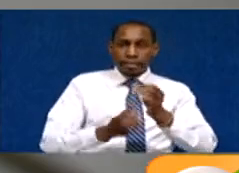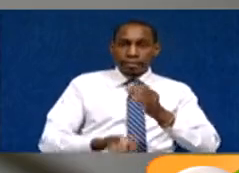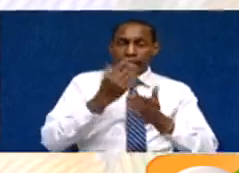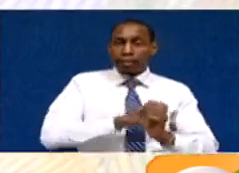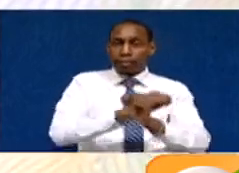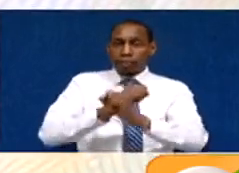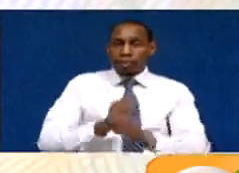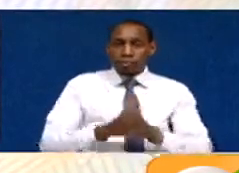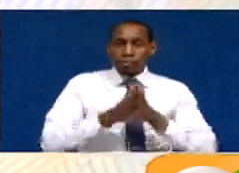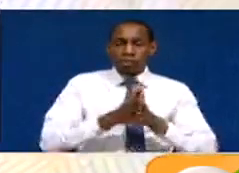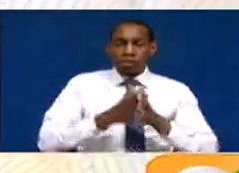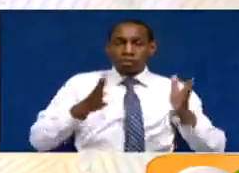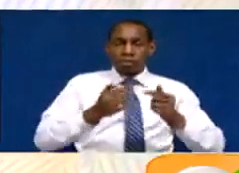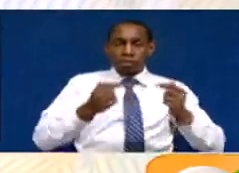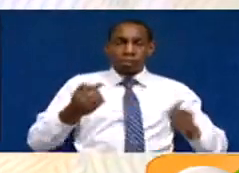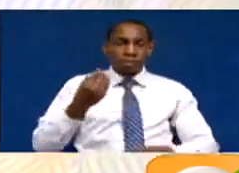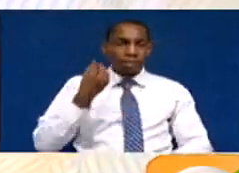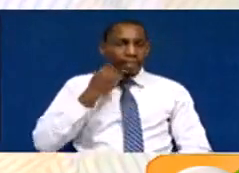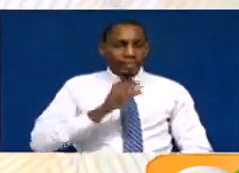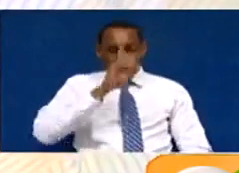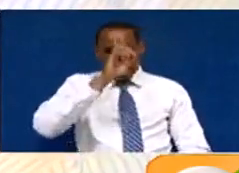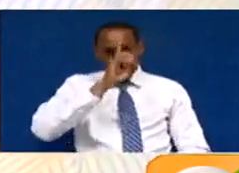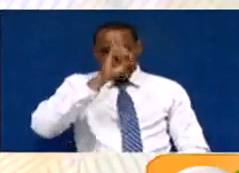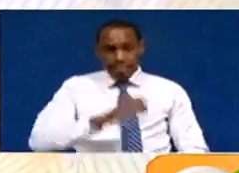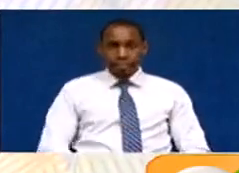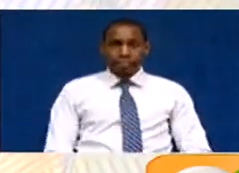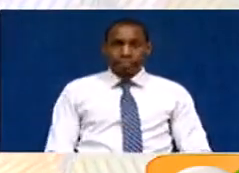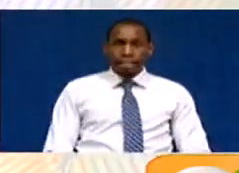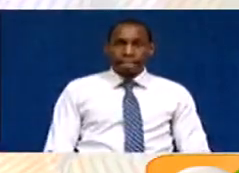strong protection against severe illness. Raquel Mugai, Citizen TV.